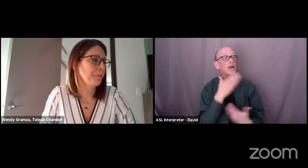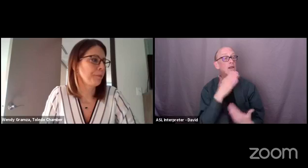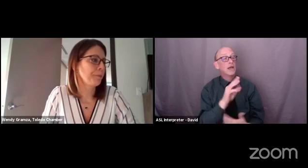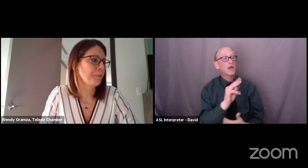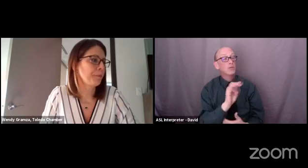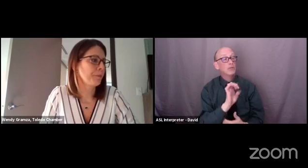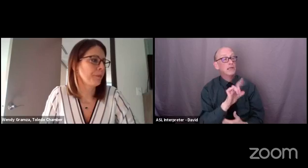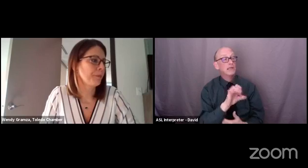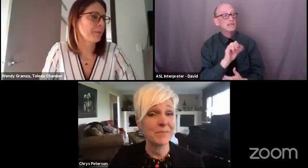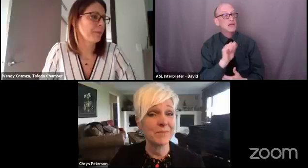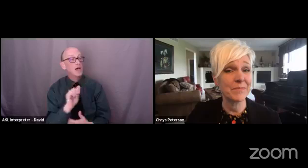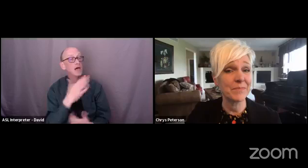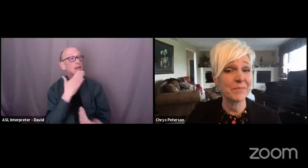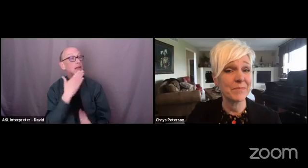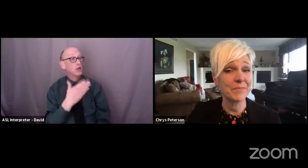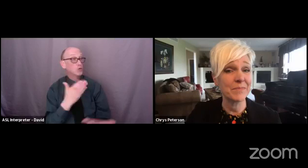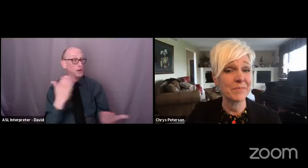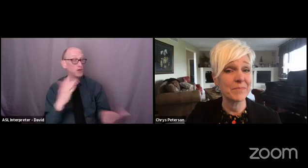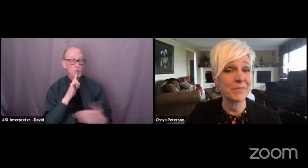appreciate it.